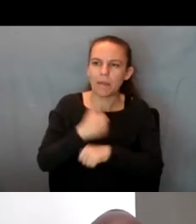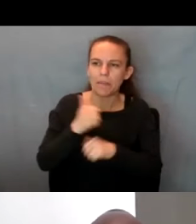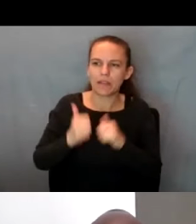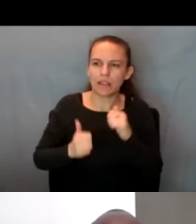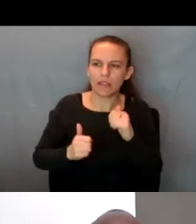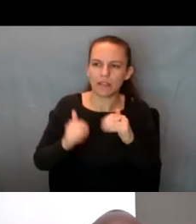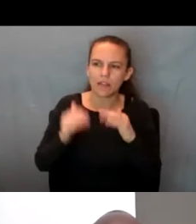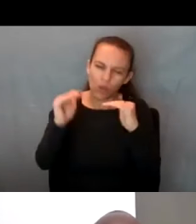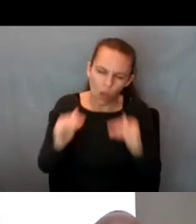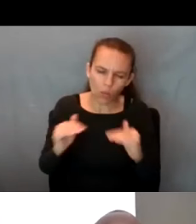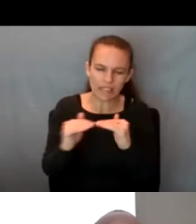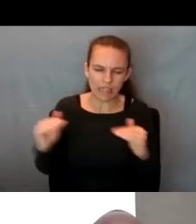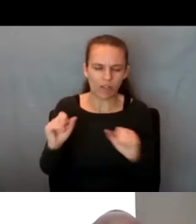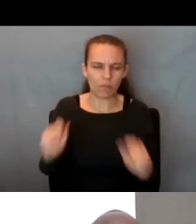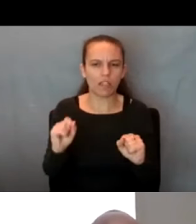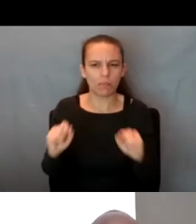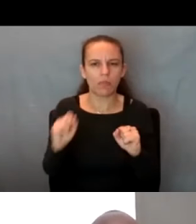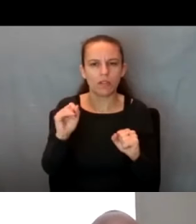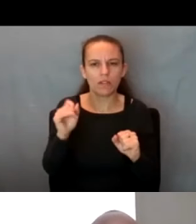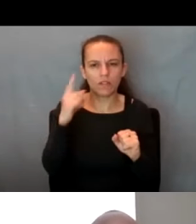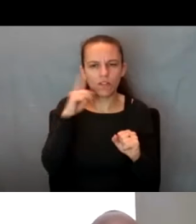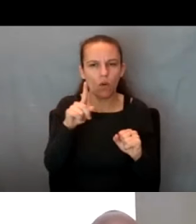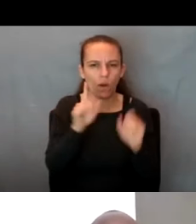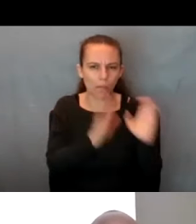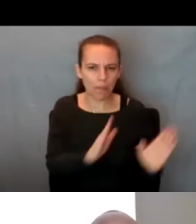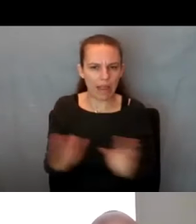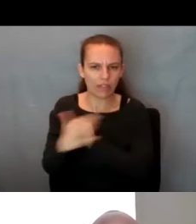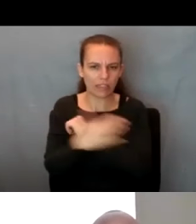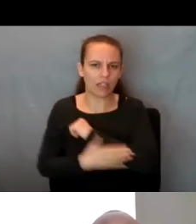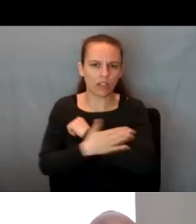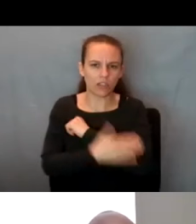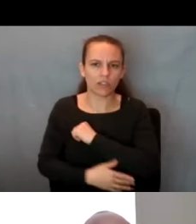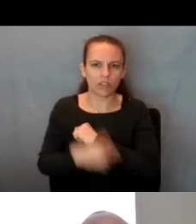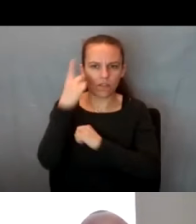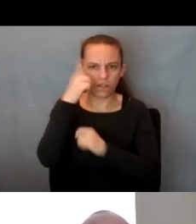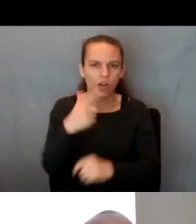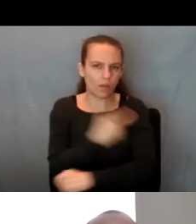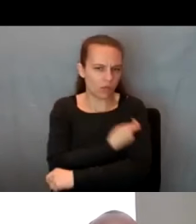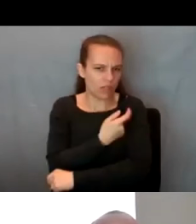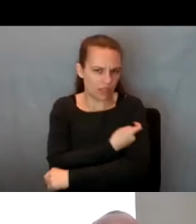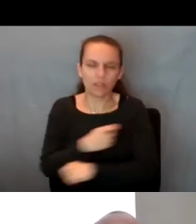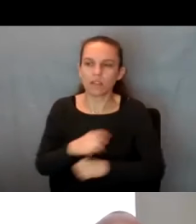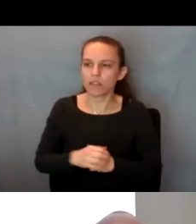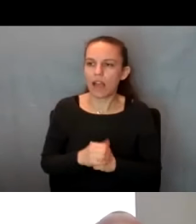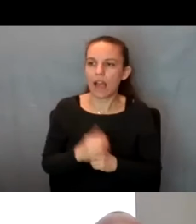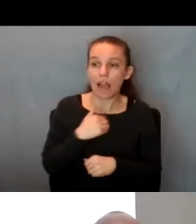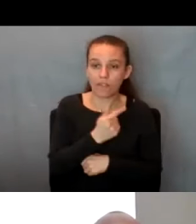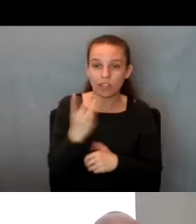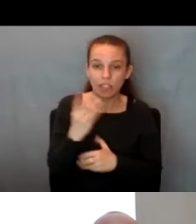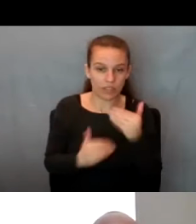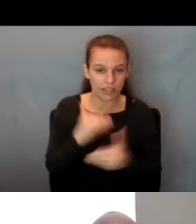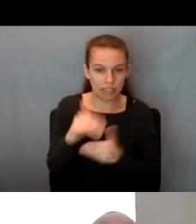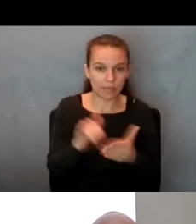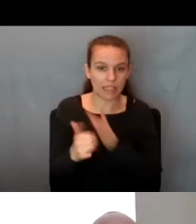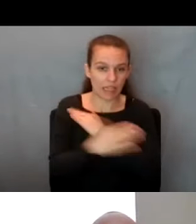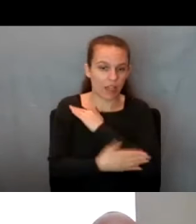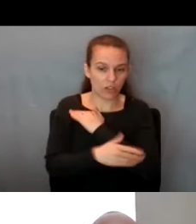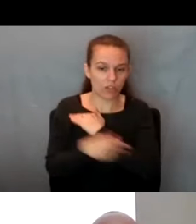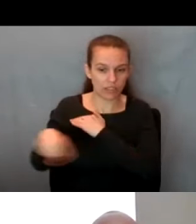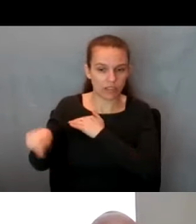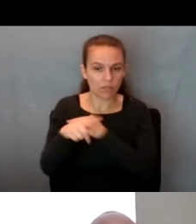of preparing the country for implementation. There are several steps that countries are taking to make sure